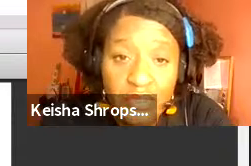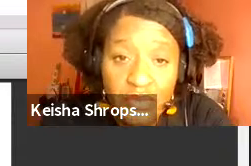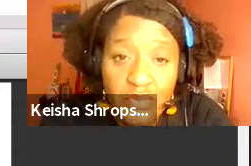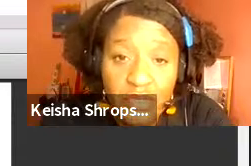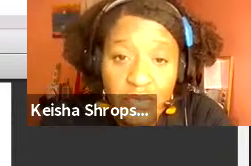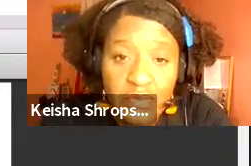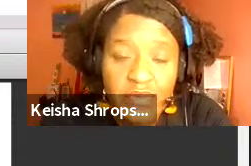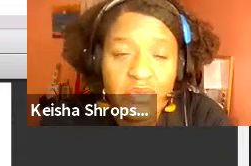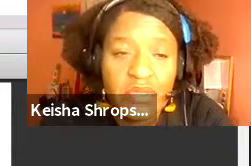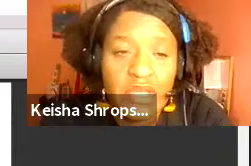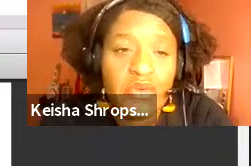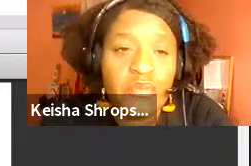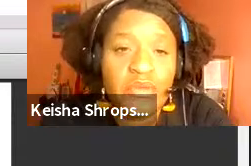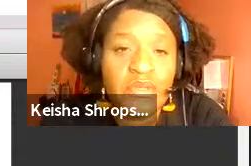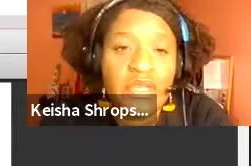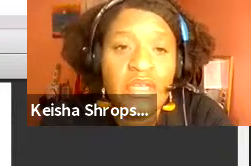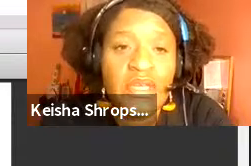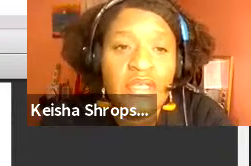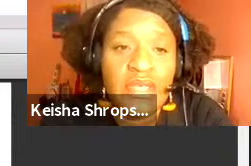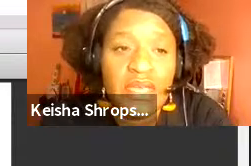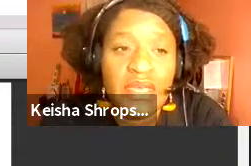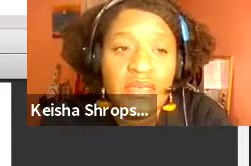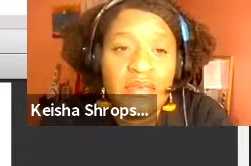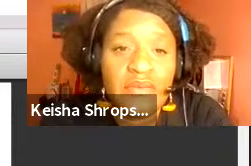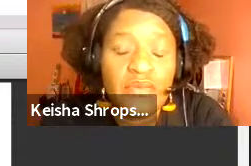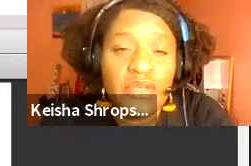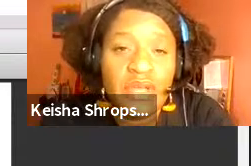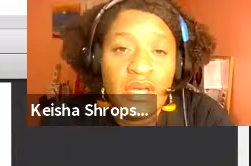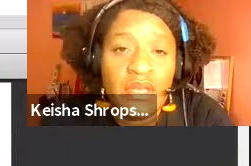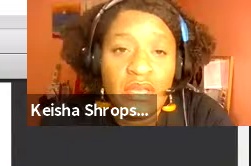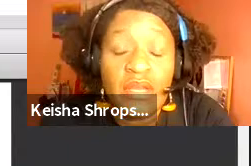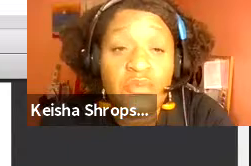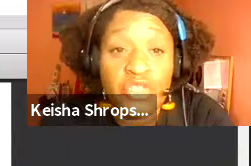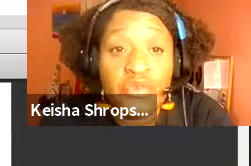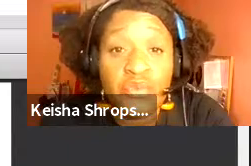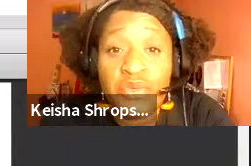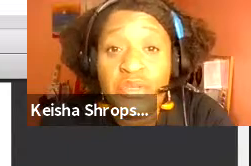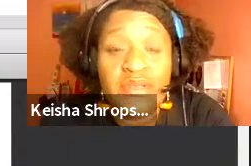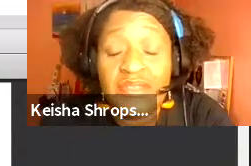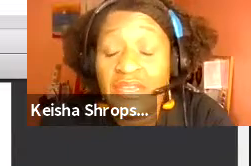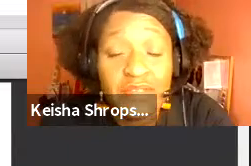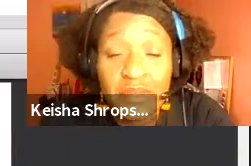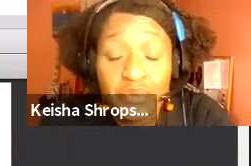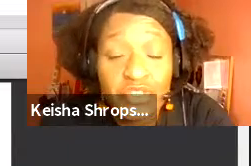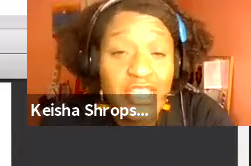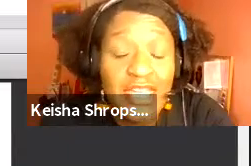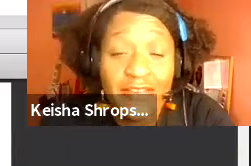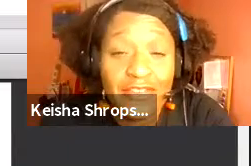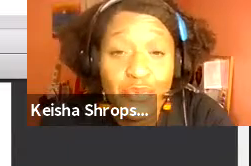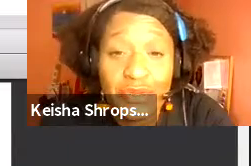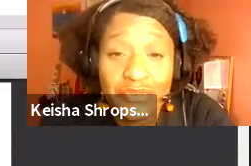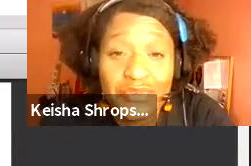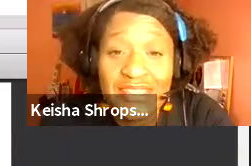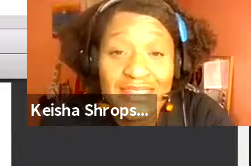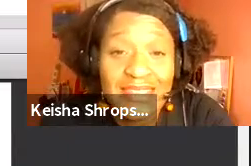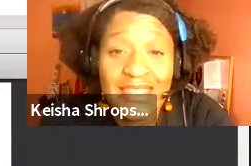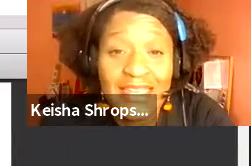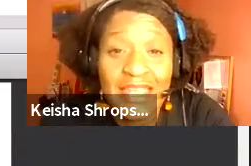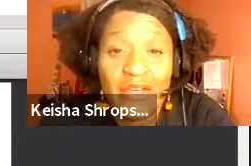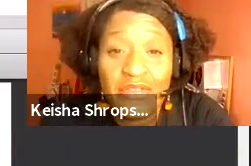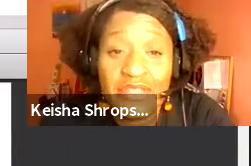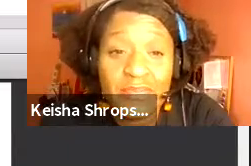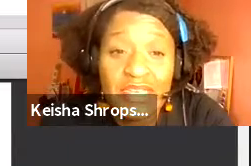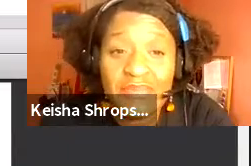building, the 3-unit building that you're building, they would not, and I'm sure would definitely appreciate having their windows